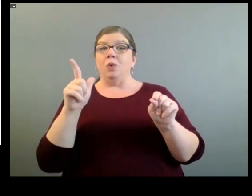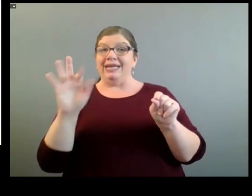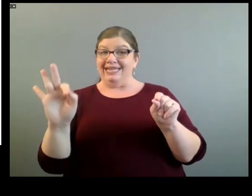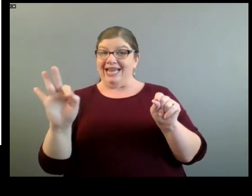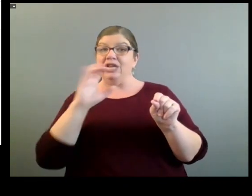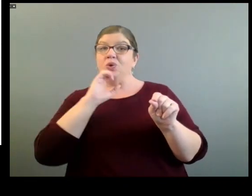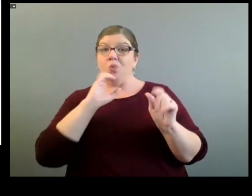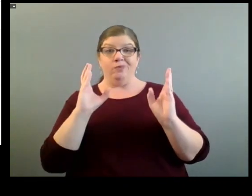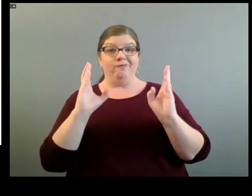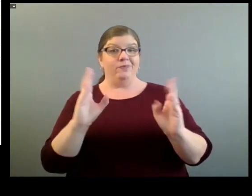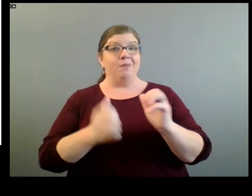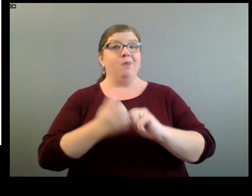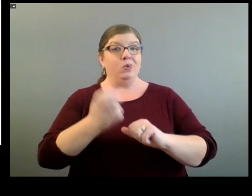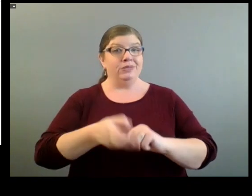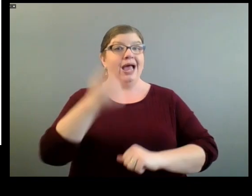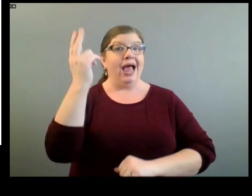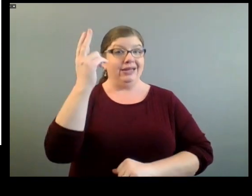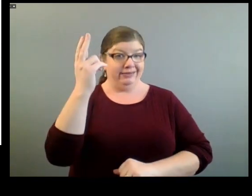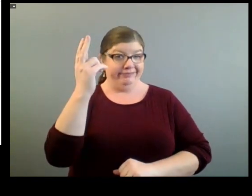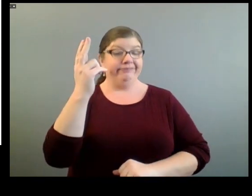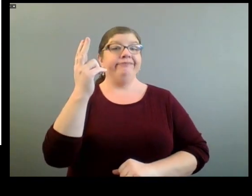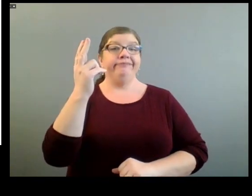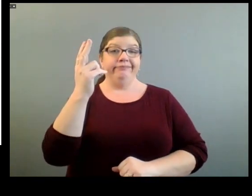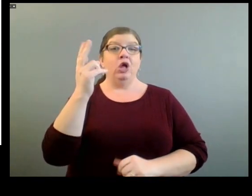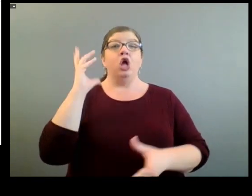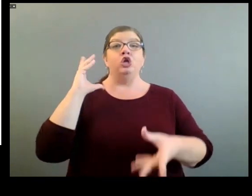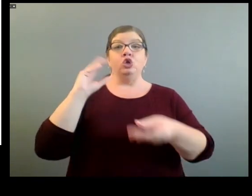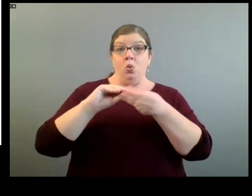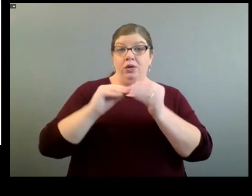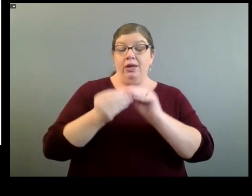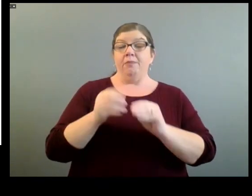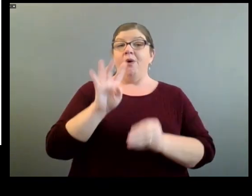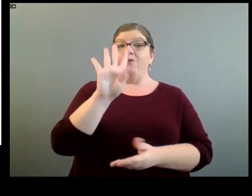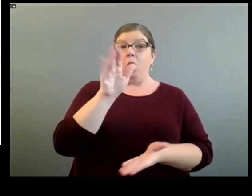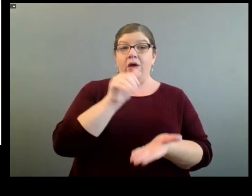at a total case number of